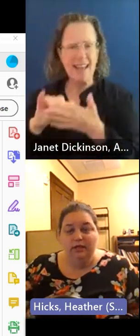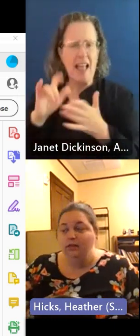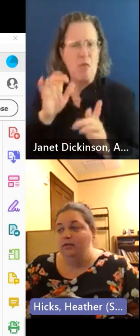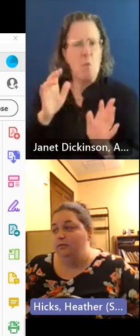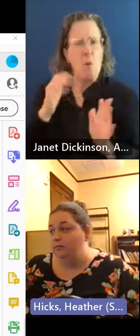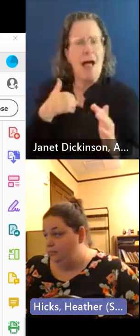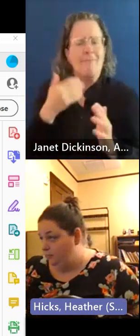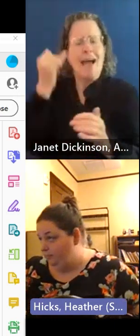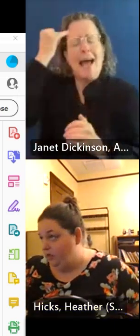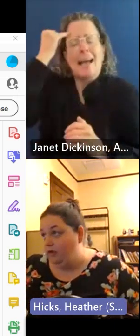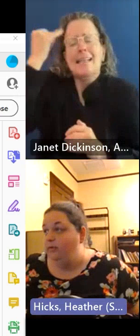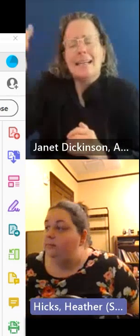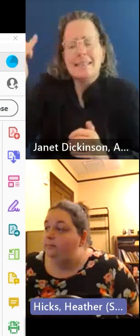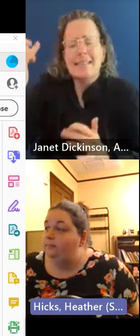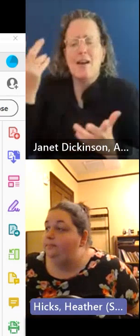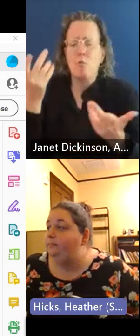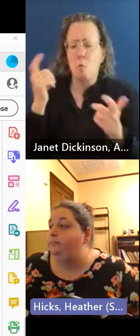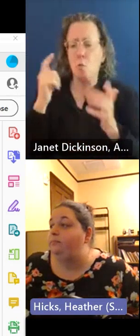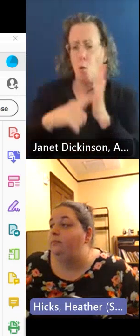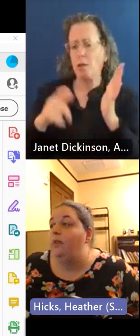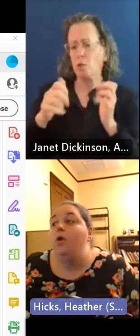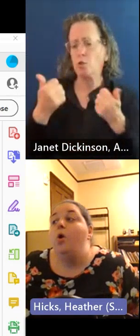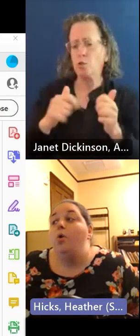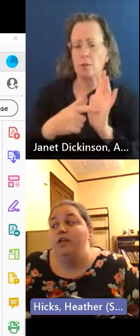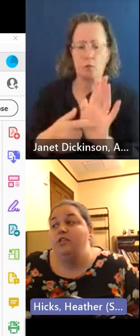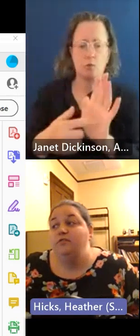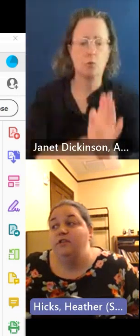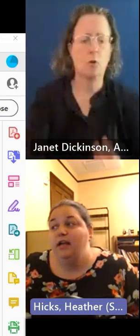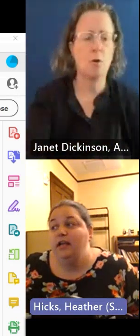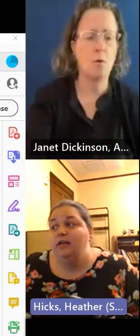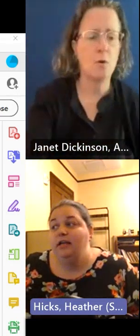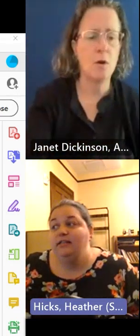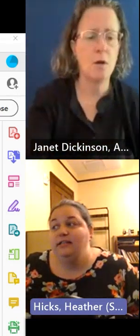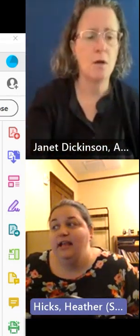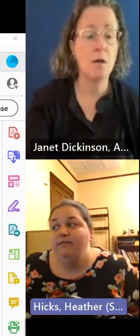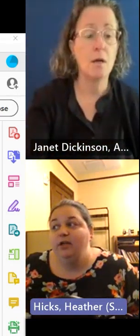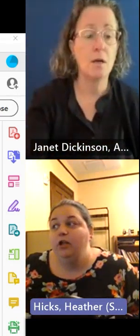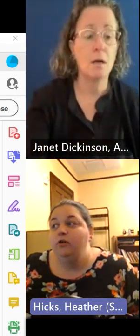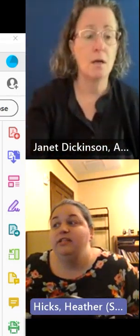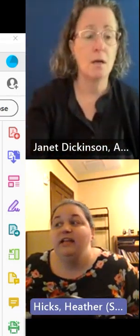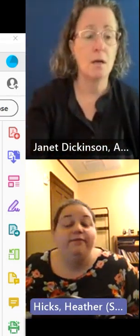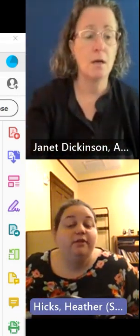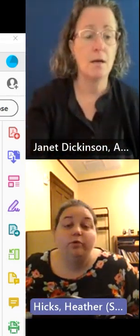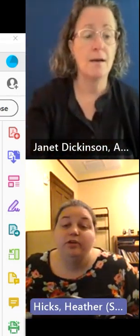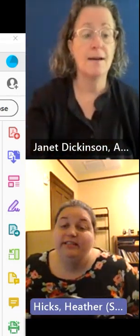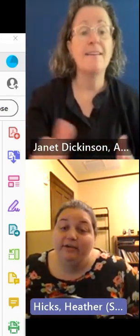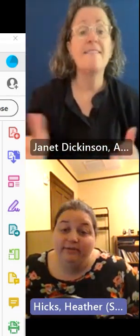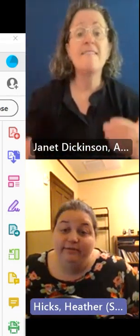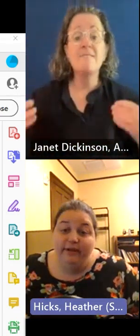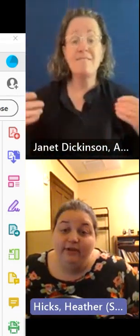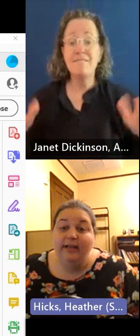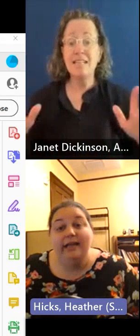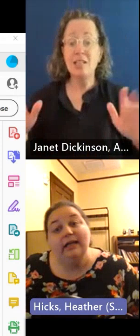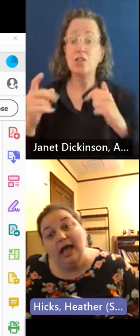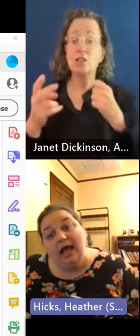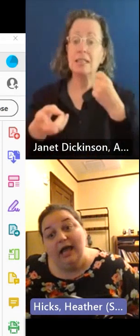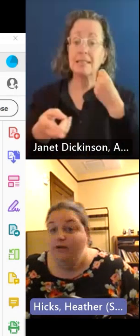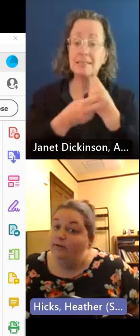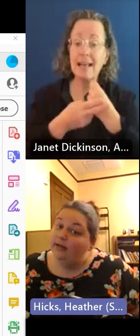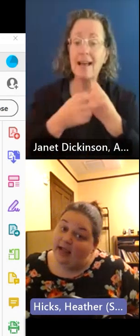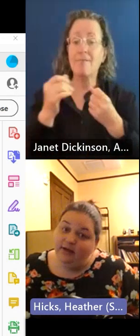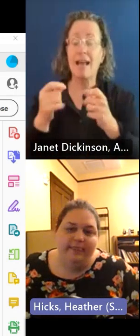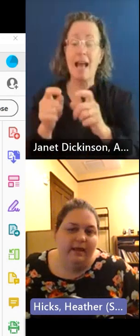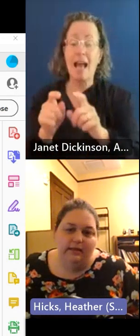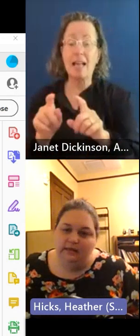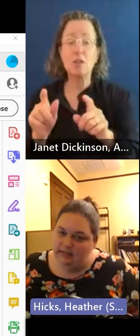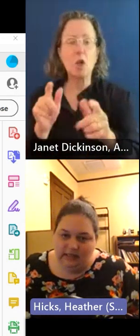show in the document. Once you've done it, it's save and close. If this were a decorative figure, like a line